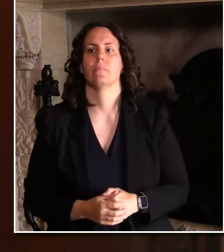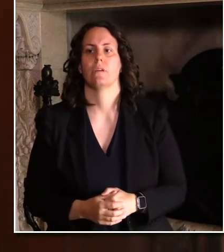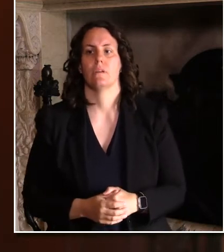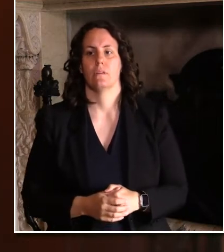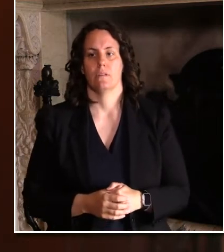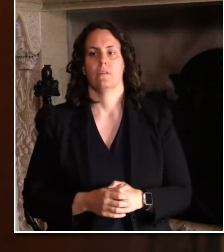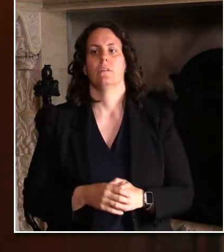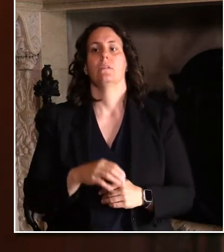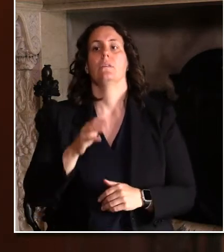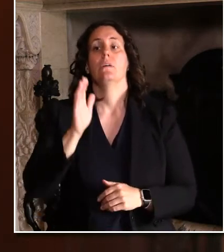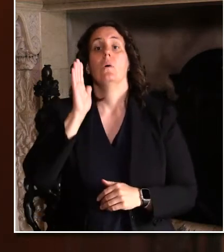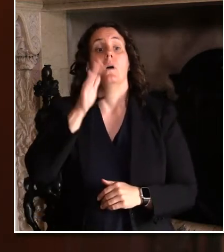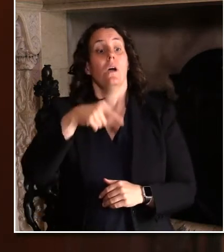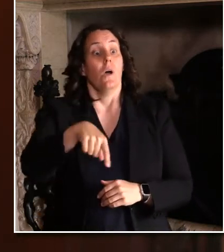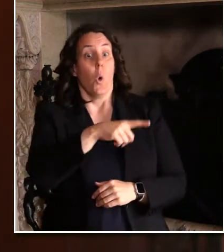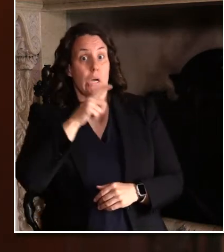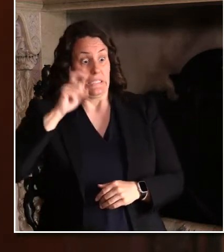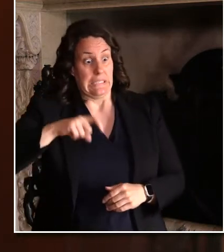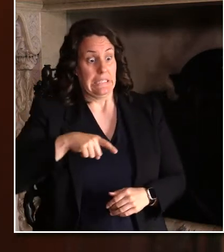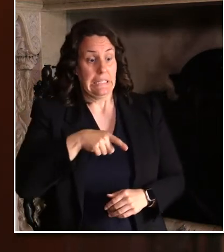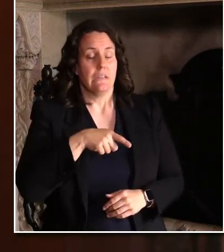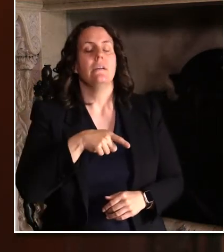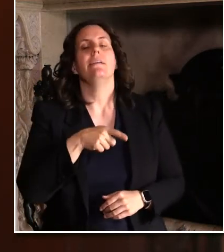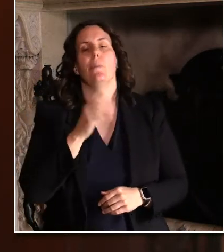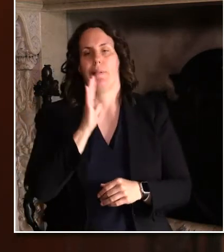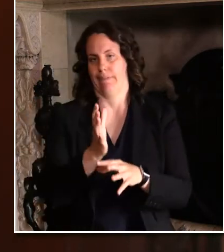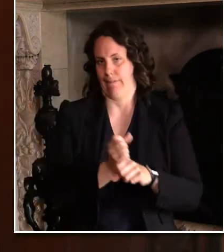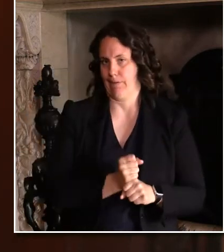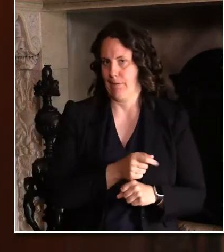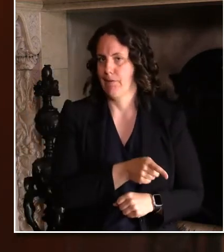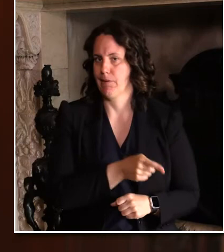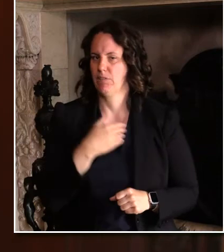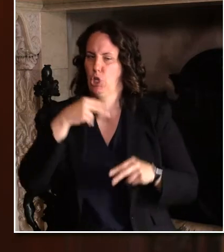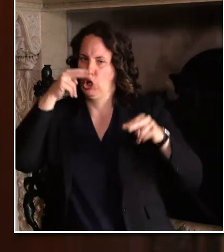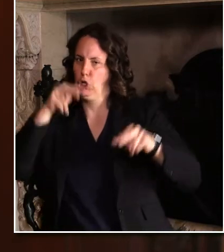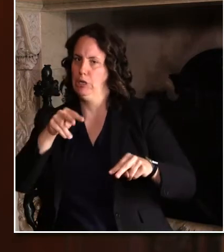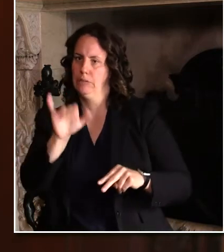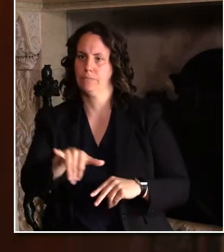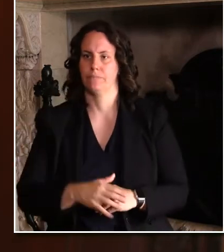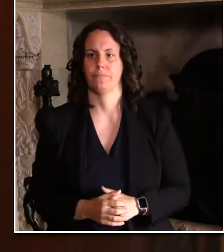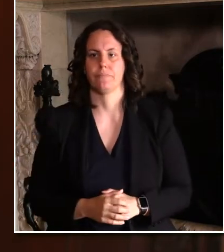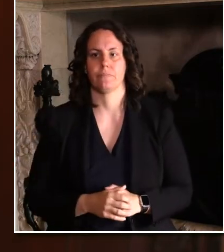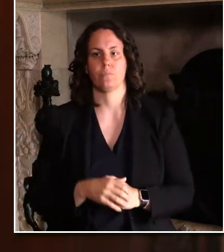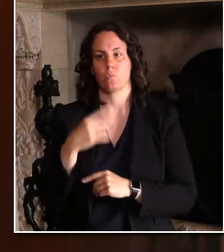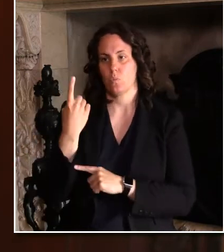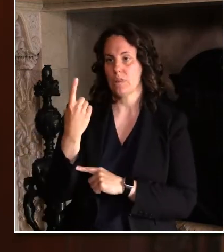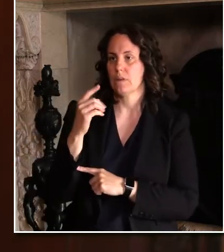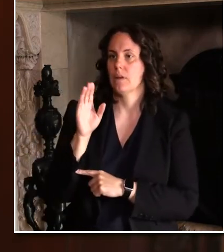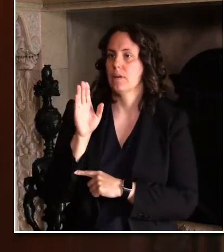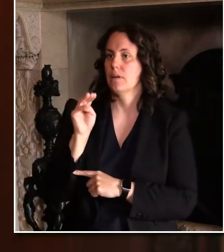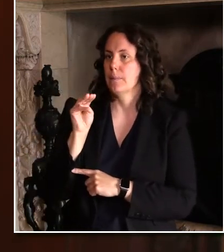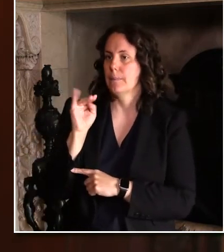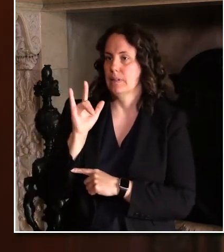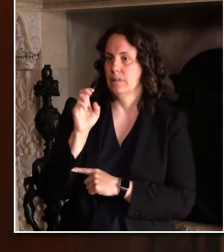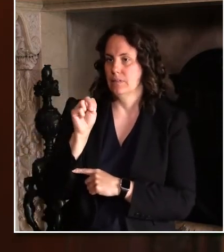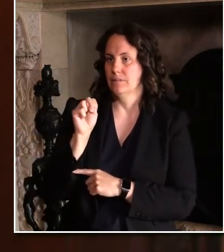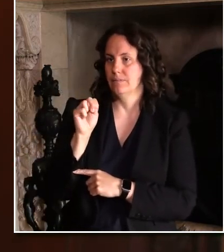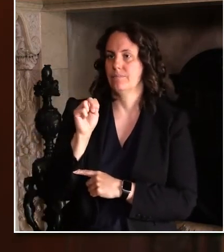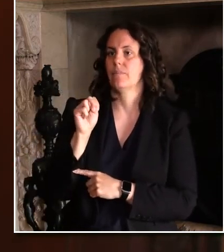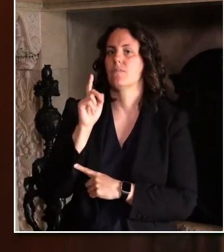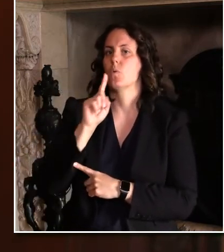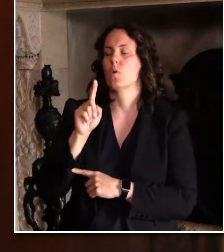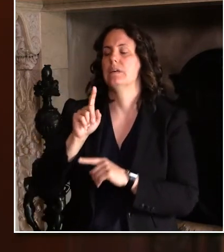this week, we announced a $1 billion investment in testing, contract tracing, and support for local governments that